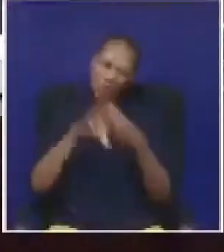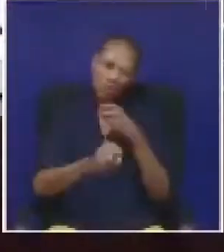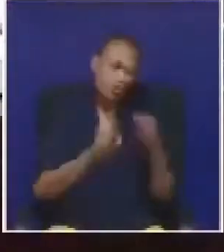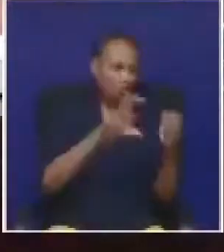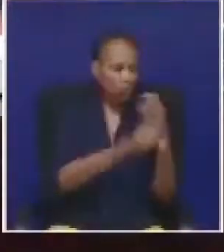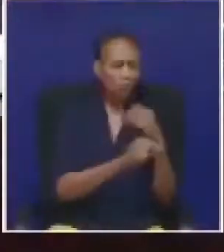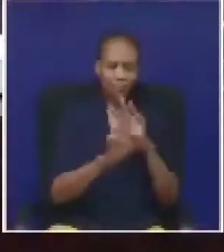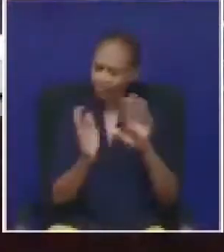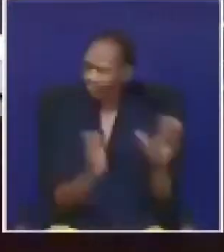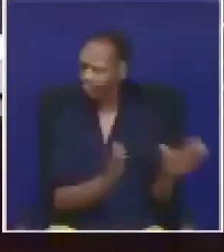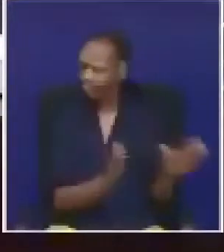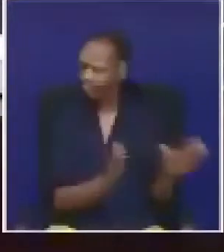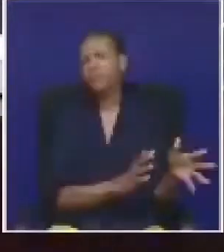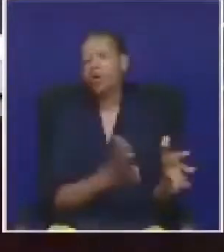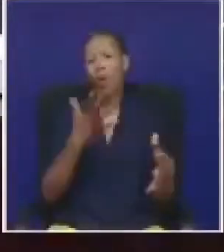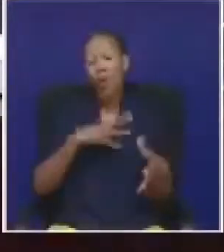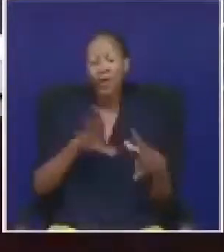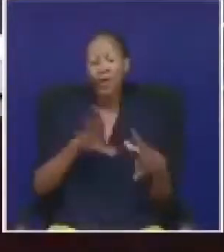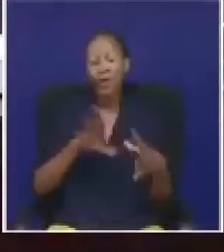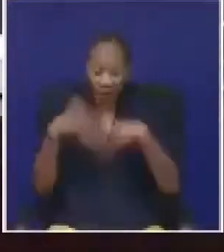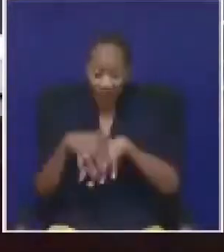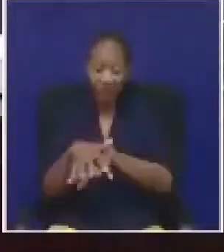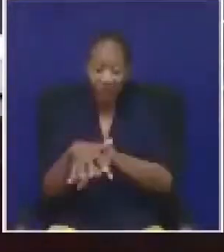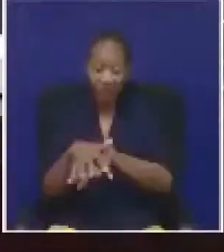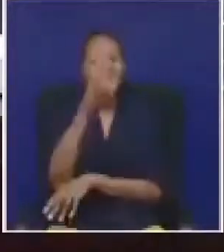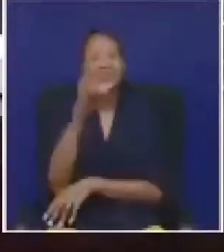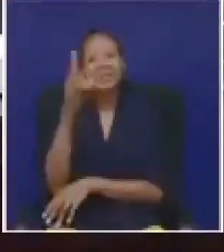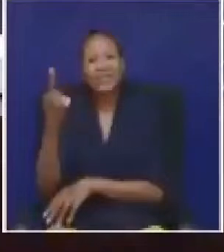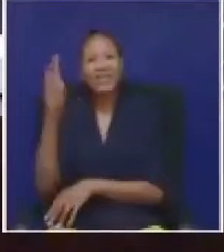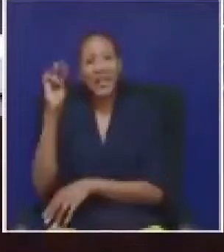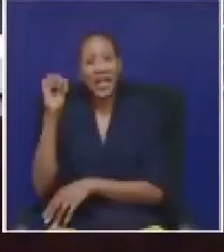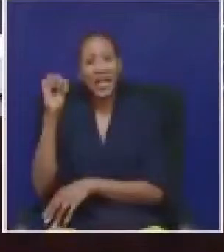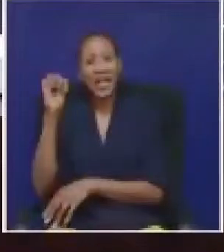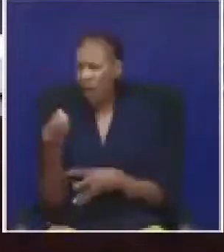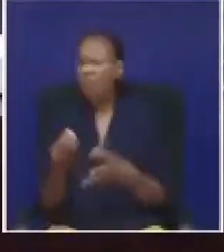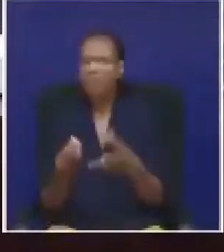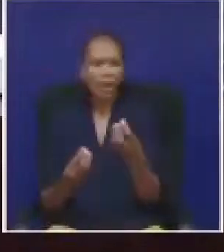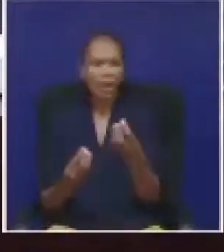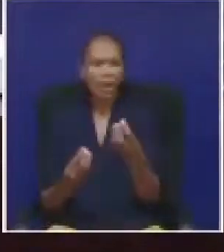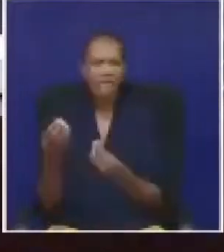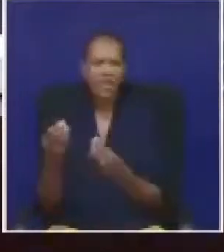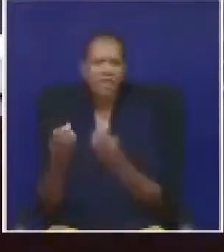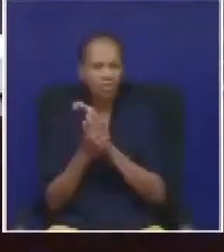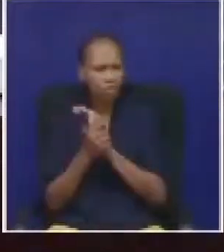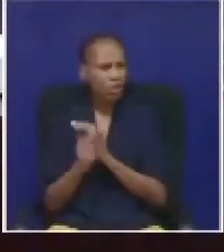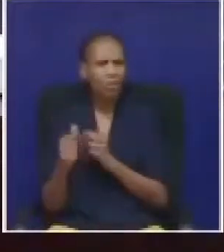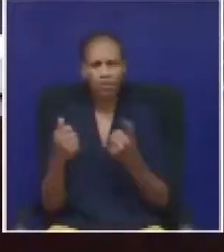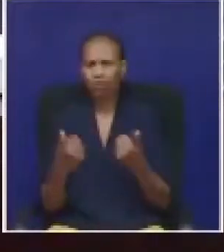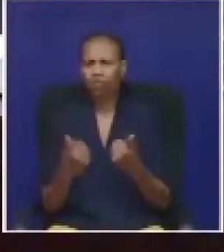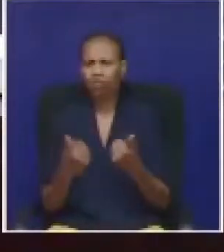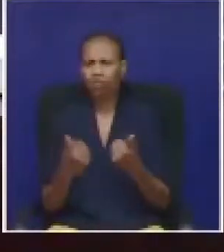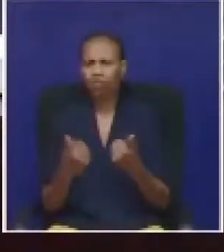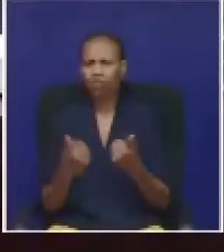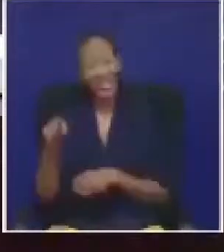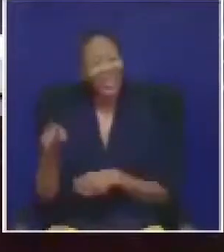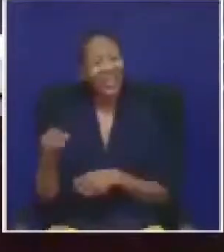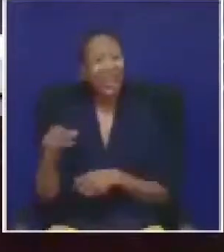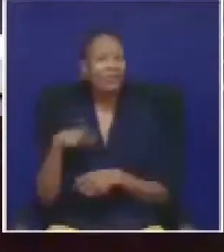achievements, the implementation of DDM continues to face capacity challenges at municipal